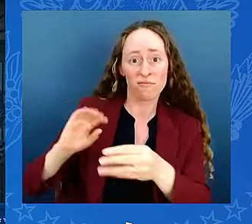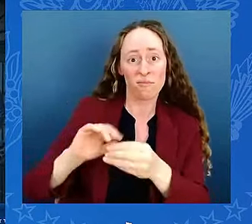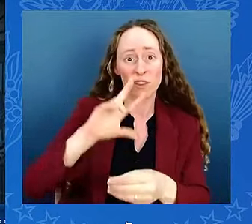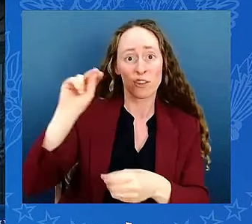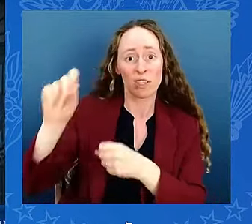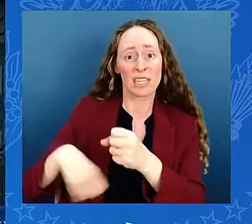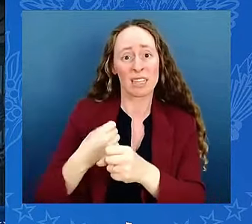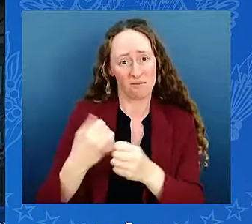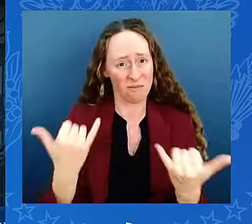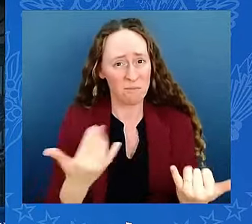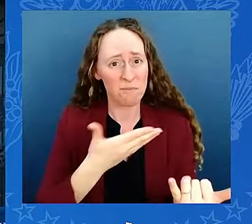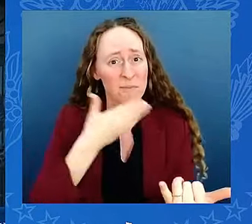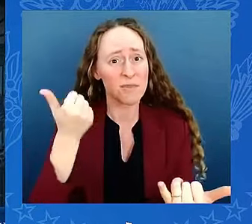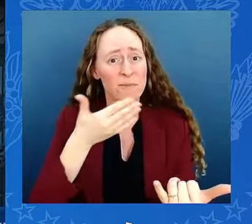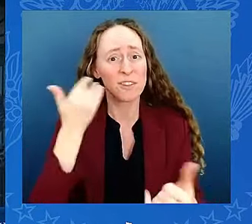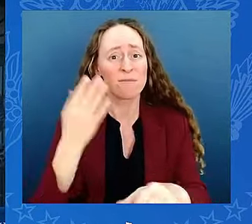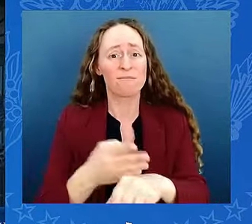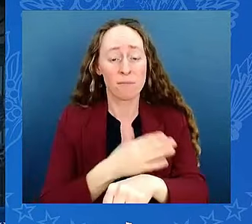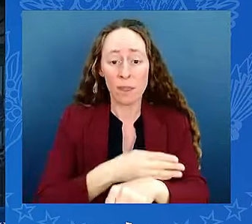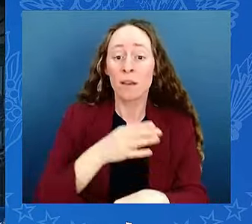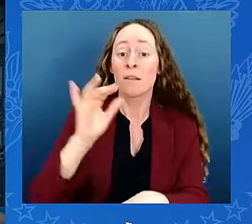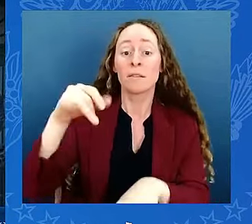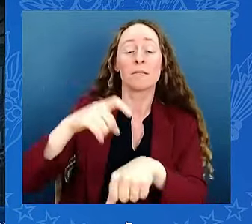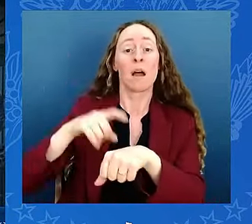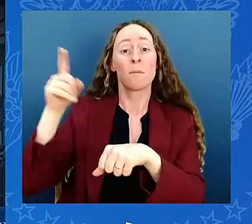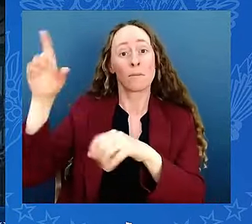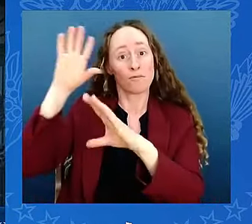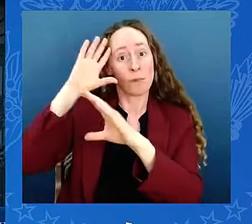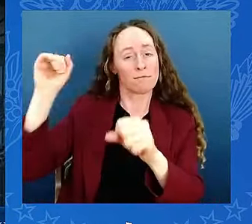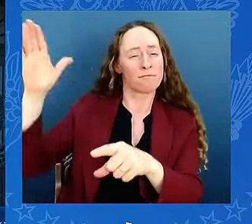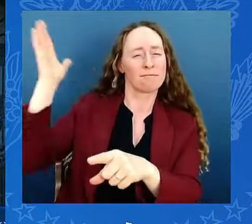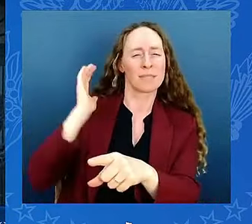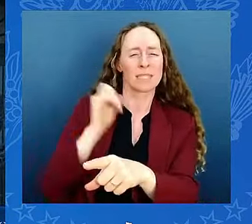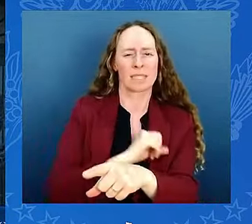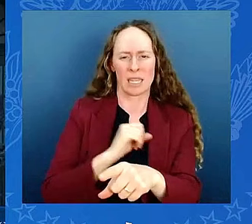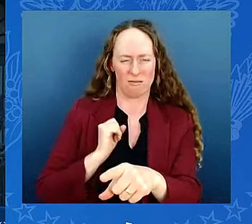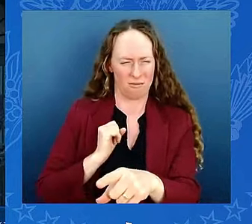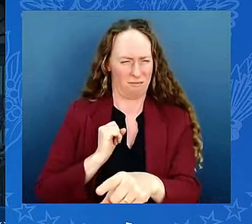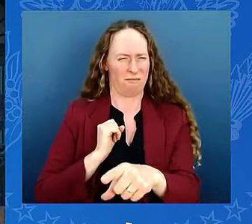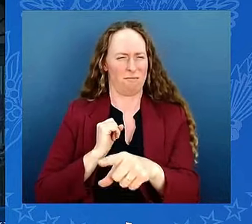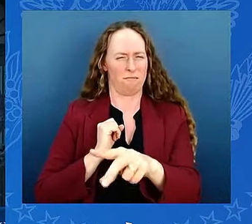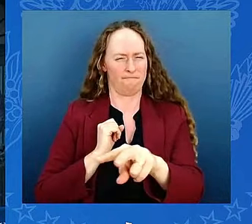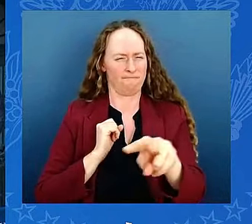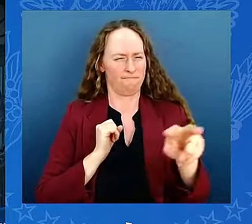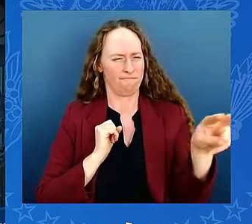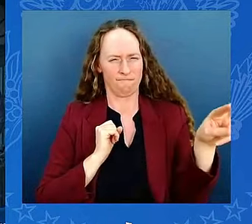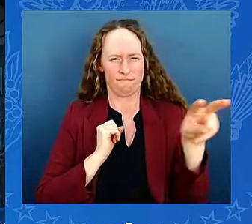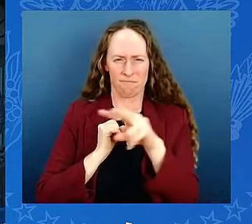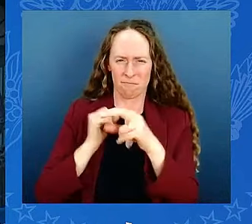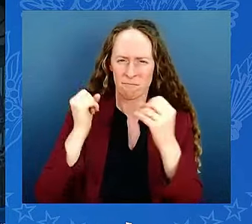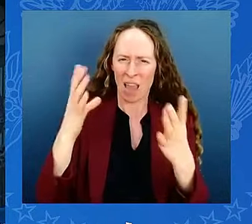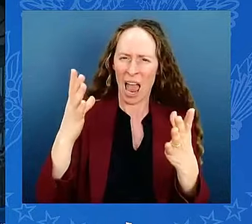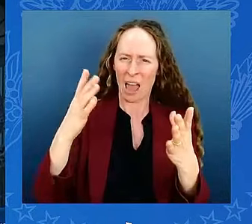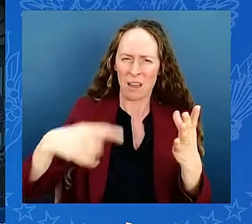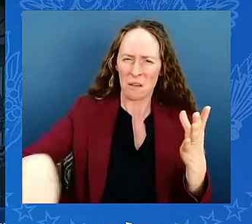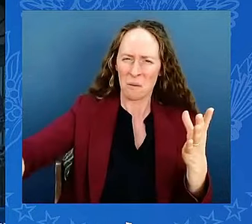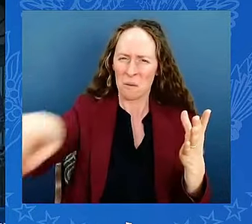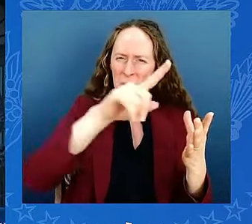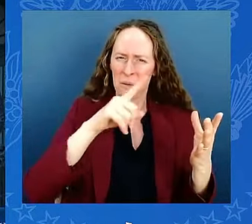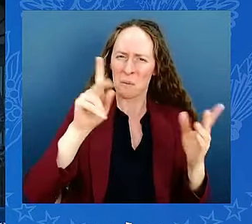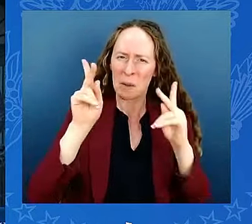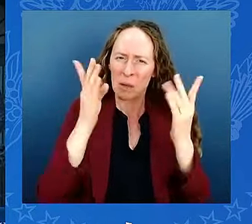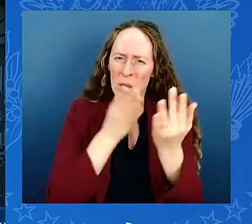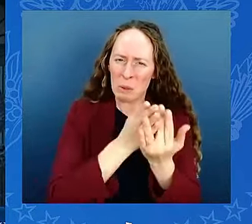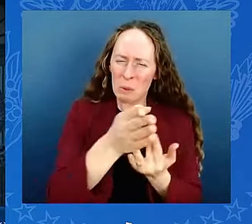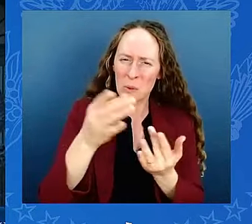conversation. He gave survivors a microphone they never had before, and he listened, and he forced others to